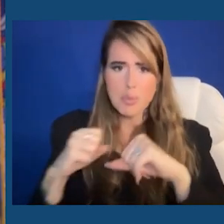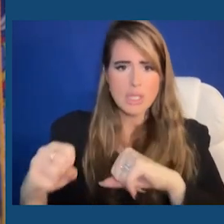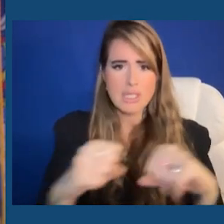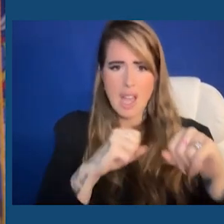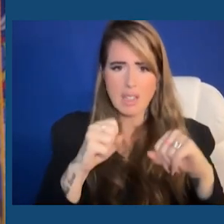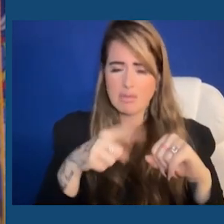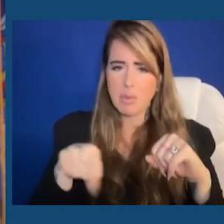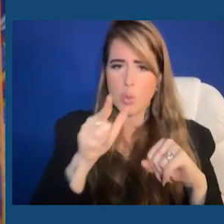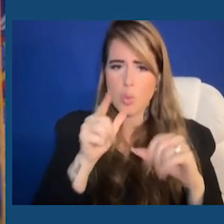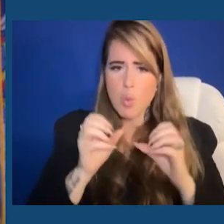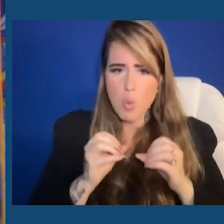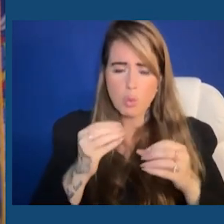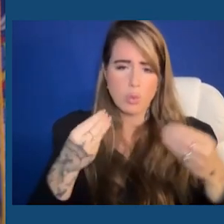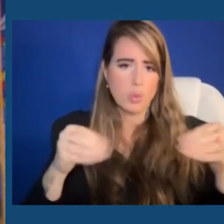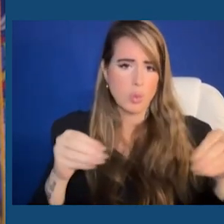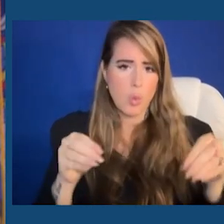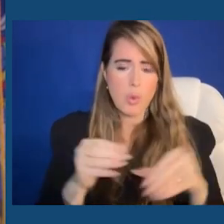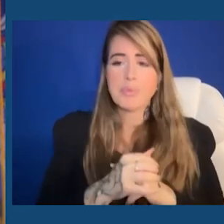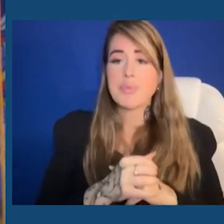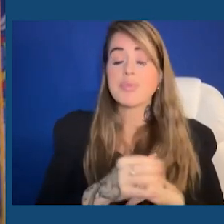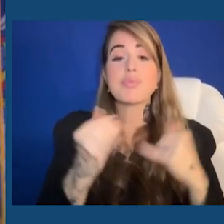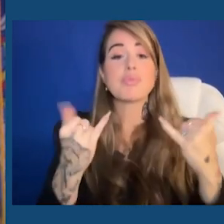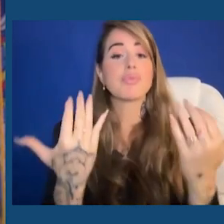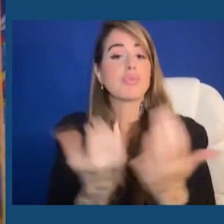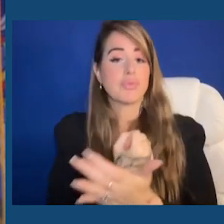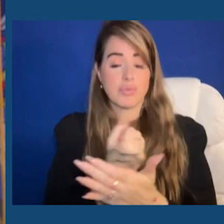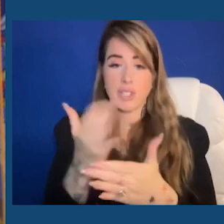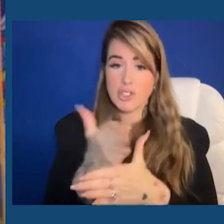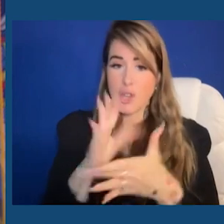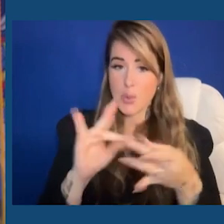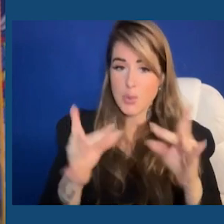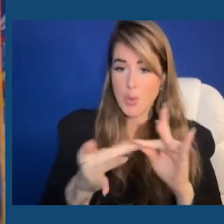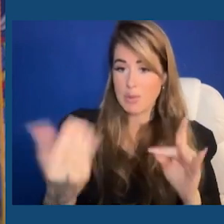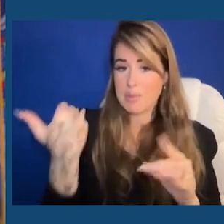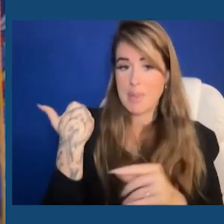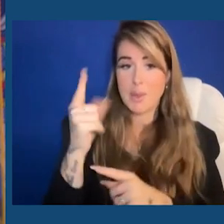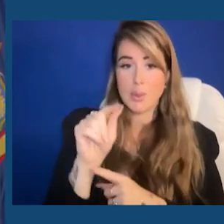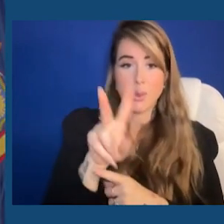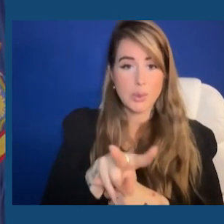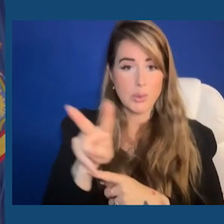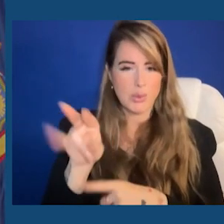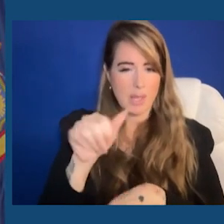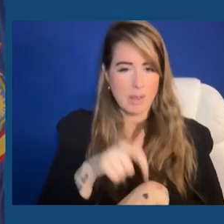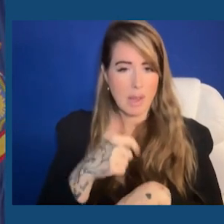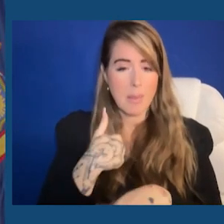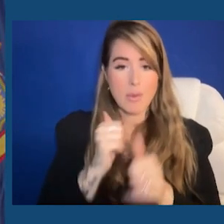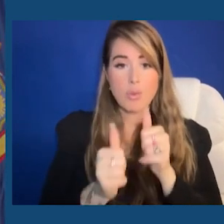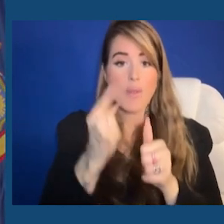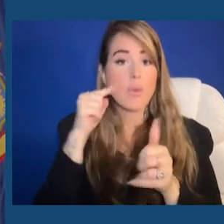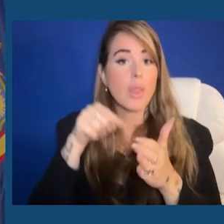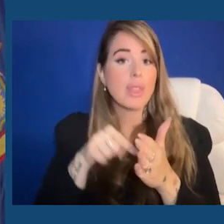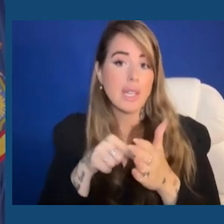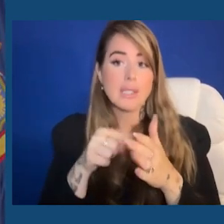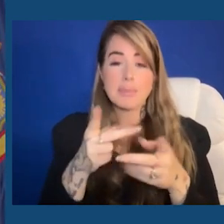workers. To share a story, back in 2022, when I was running for this seat, I walked into my local deli. I